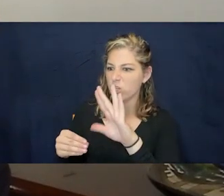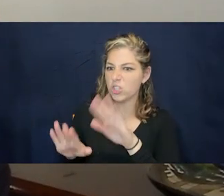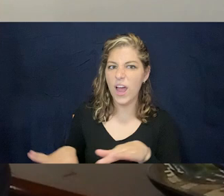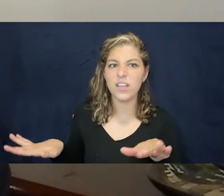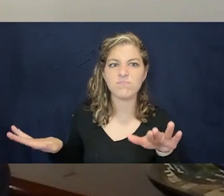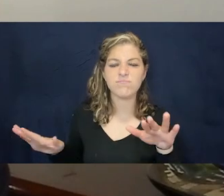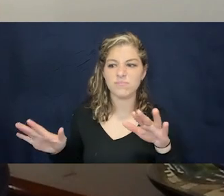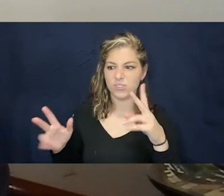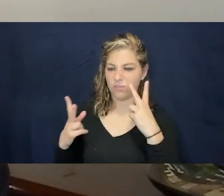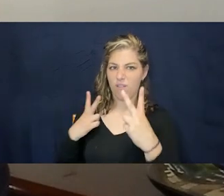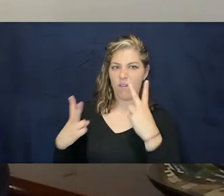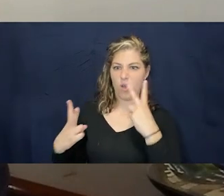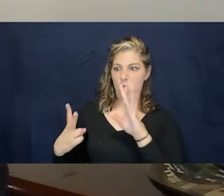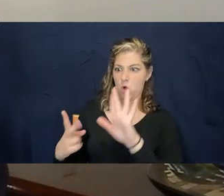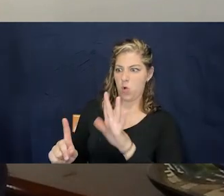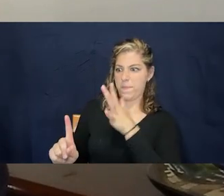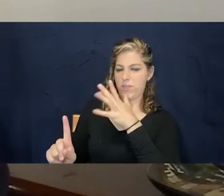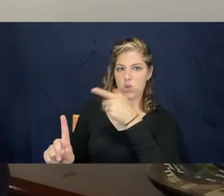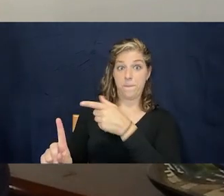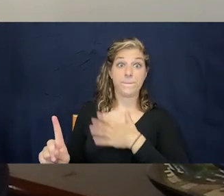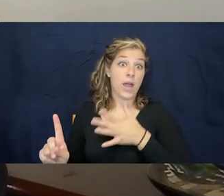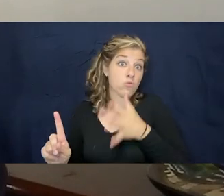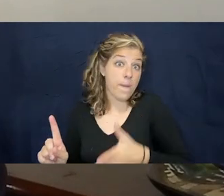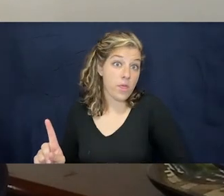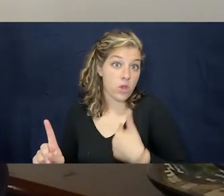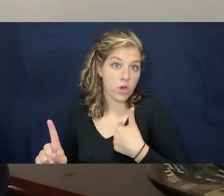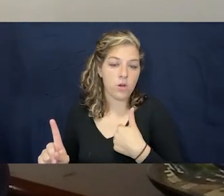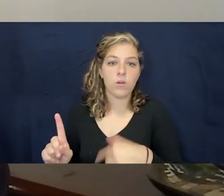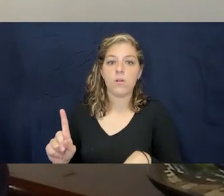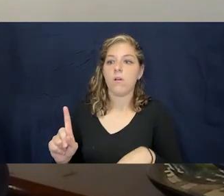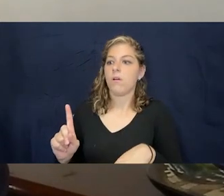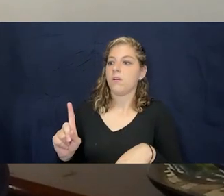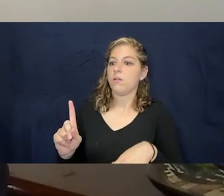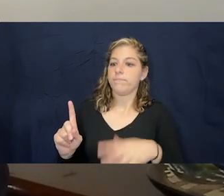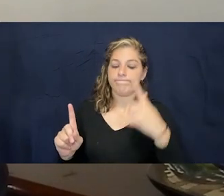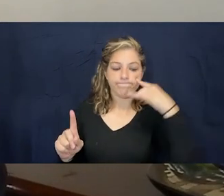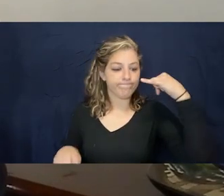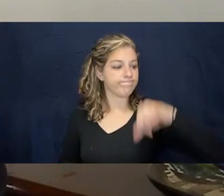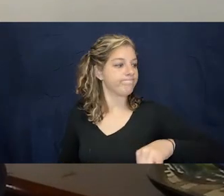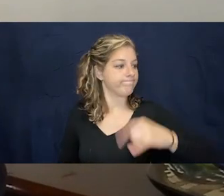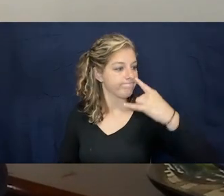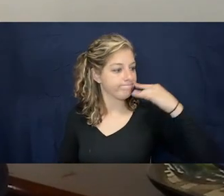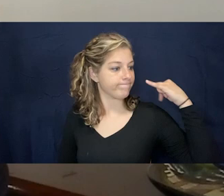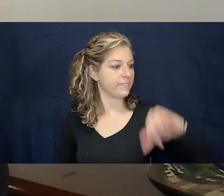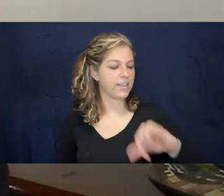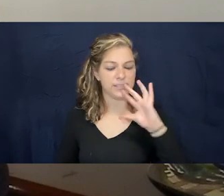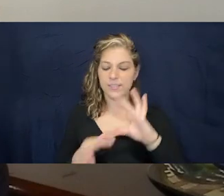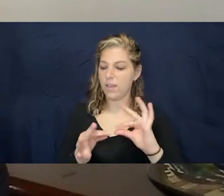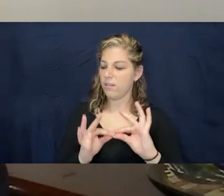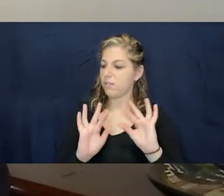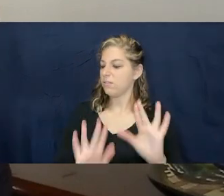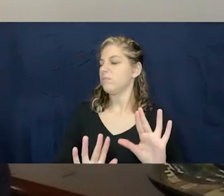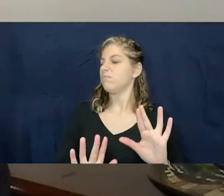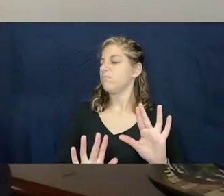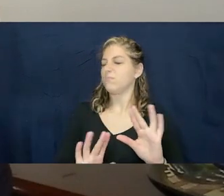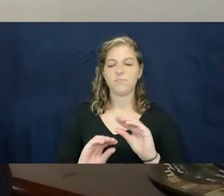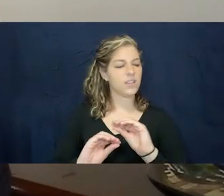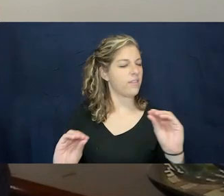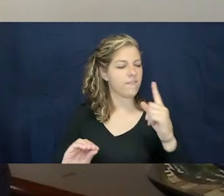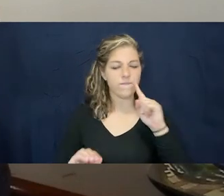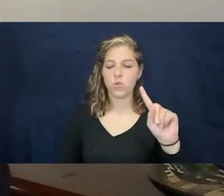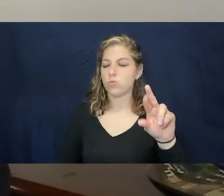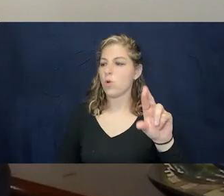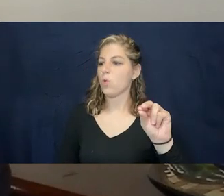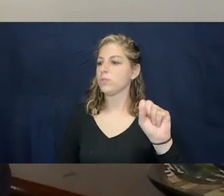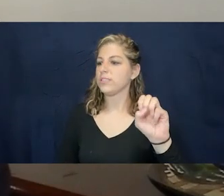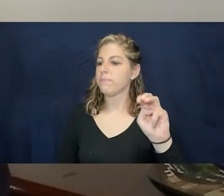remember her haunting tales of her childhood, where she saw her mother, my grandmother, put down the phone over and over again